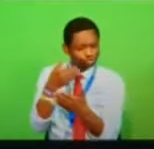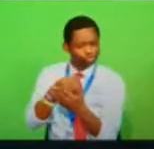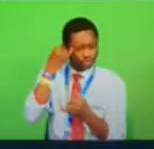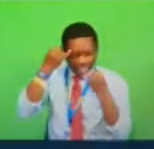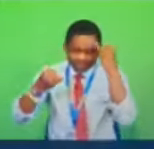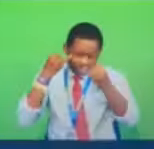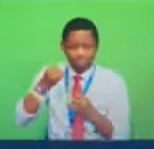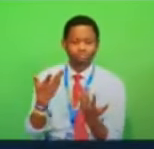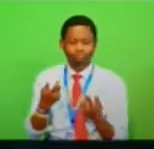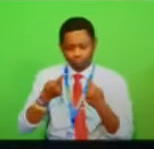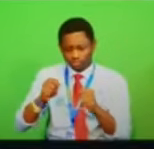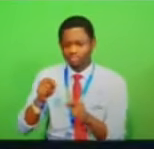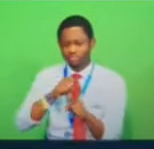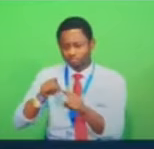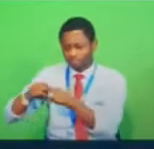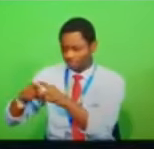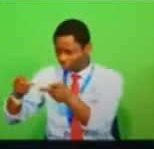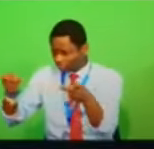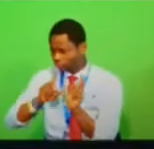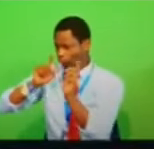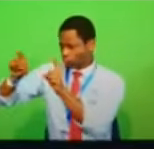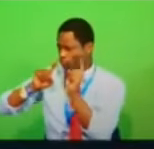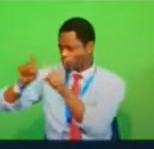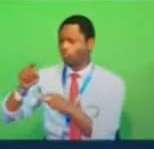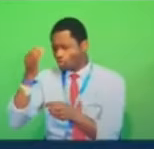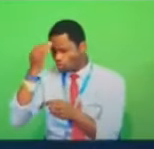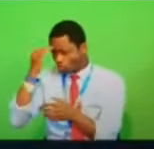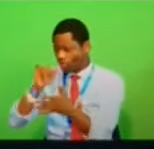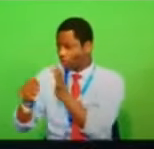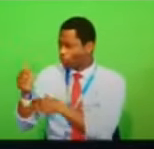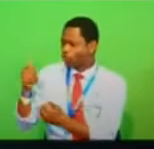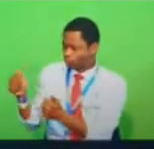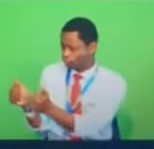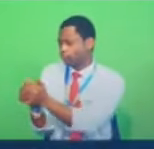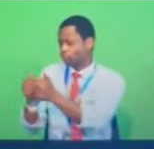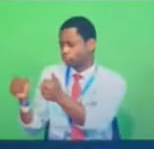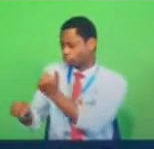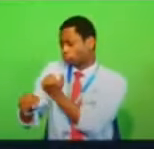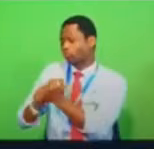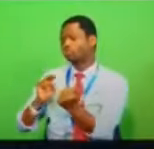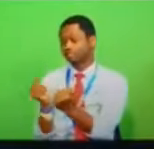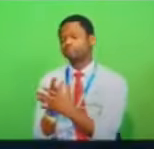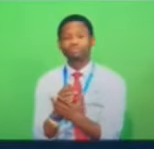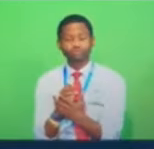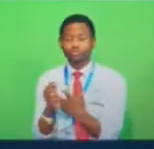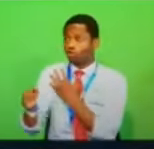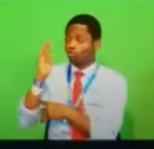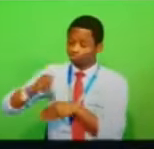Let us venture into unfamiliar territory, knowing that God has our back. And he is going to give